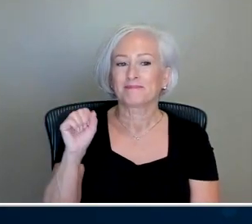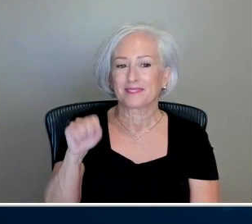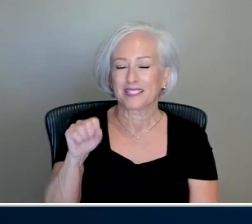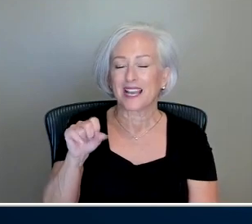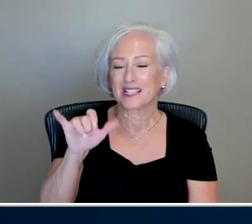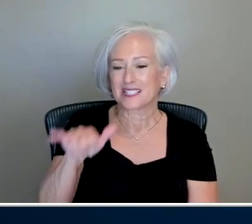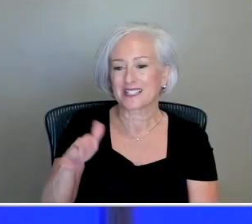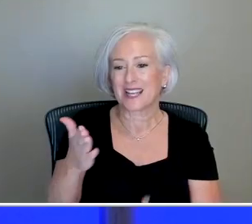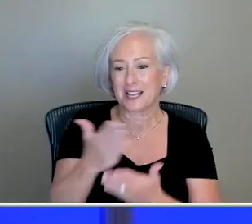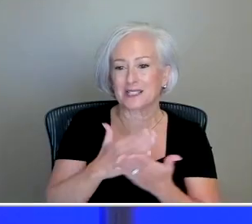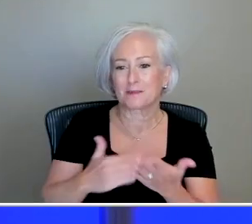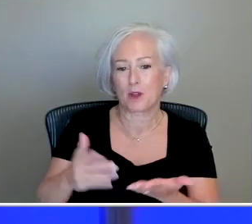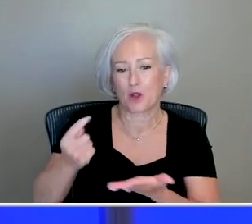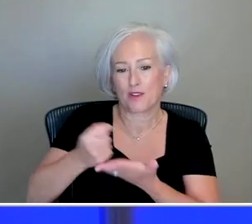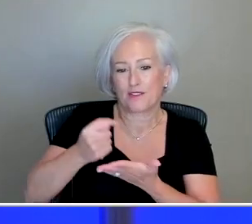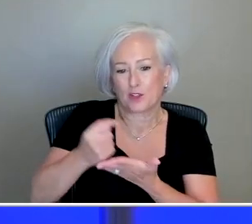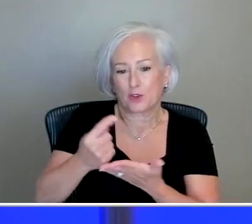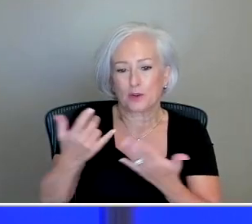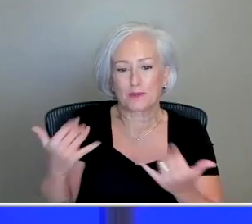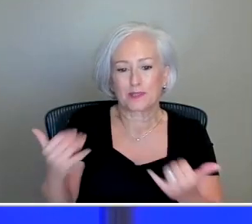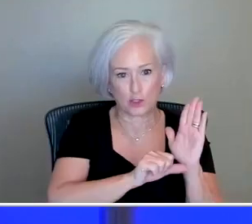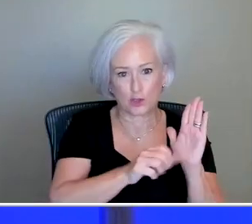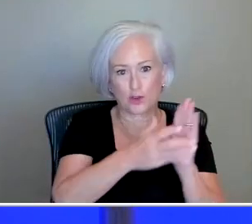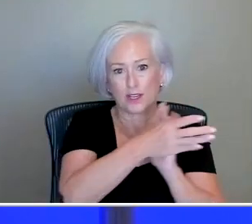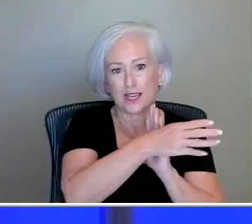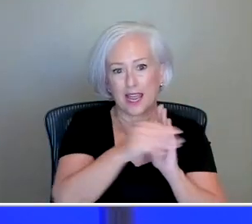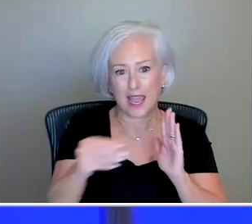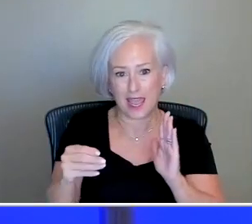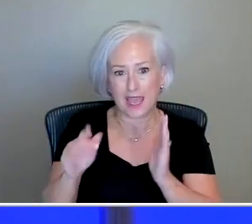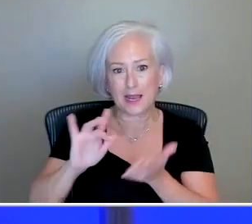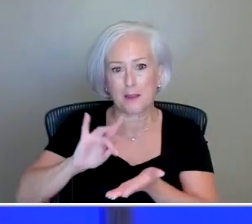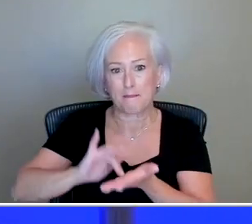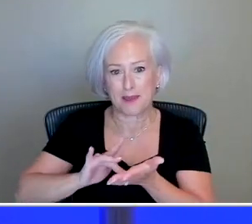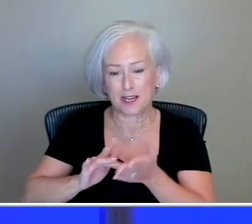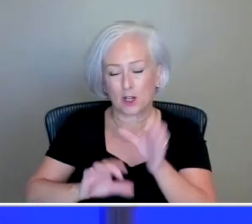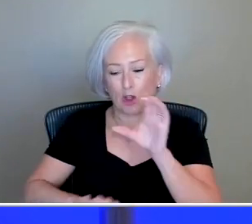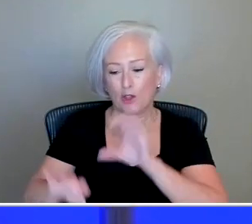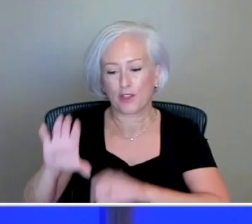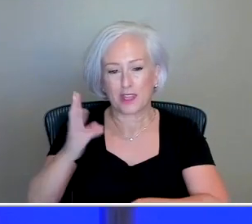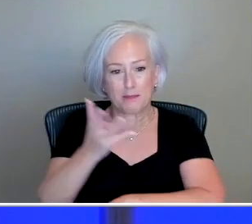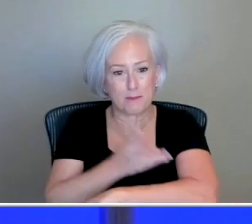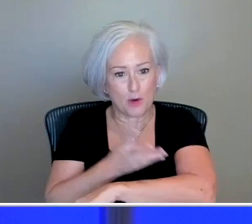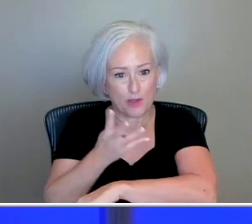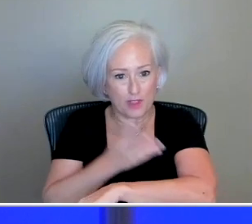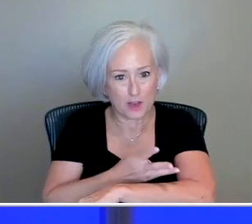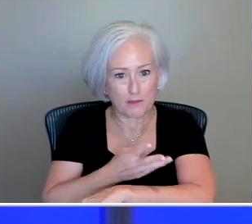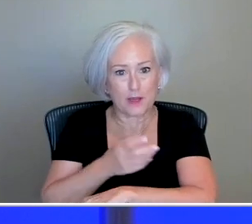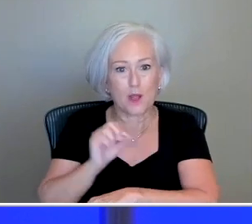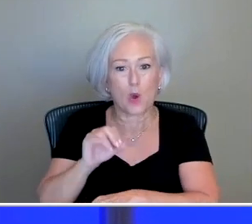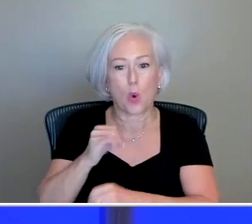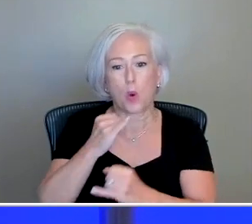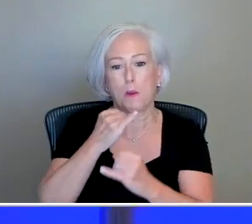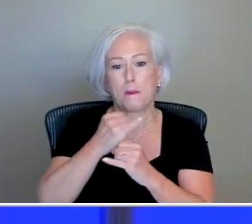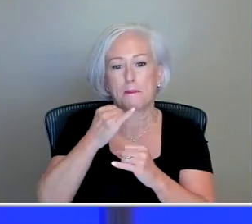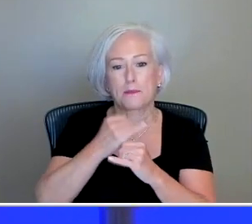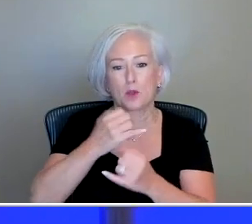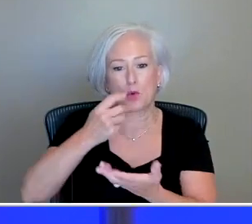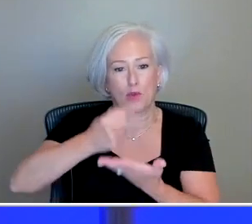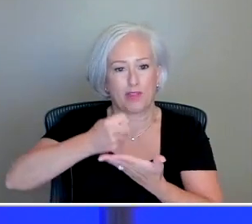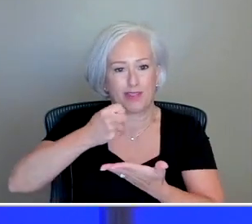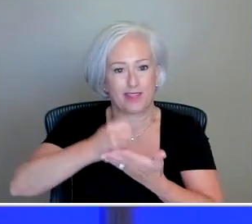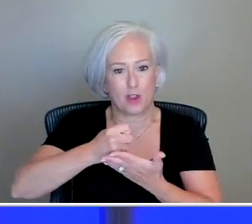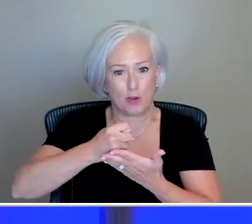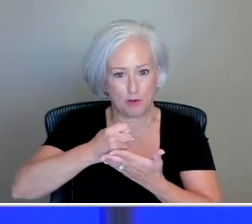both surgically and from a medical chemotherapy or immunotherapy standpoint, have made